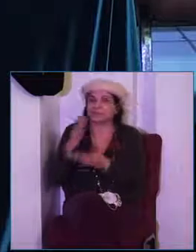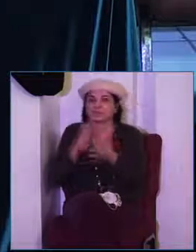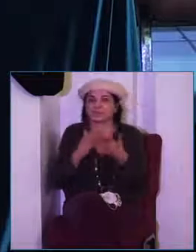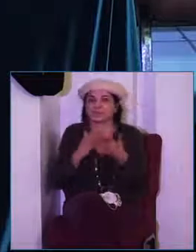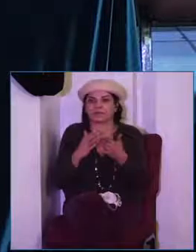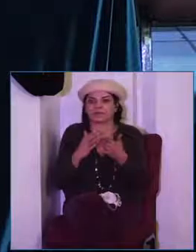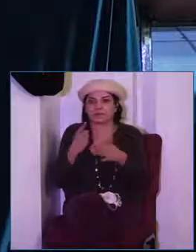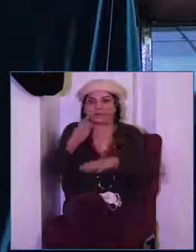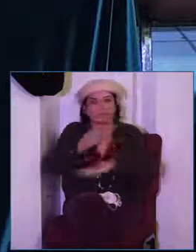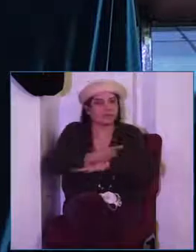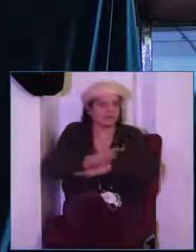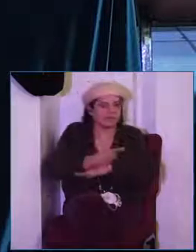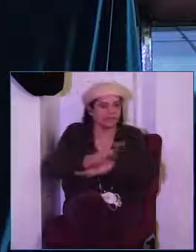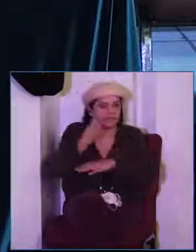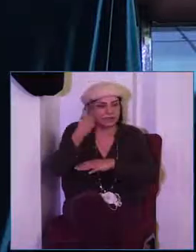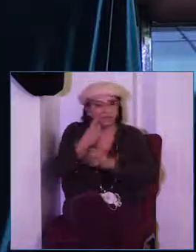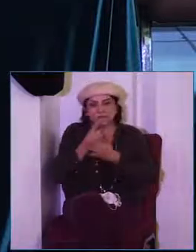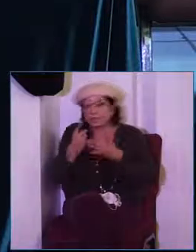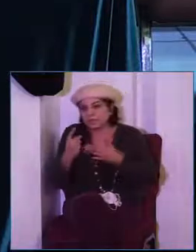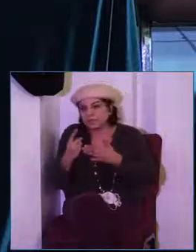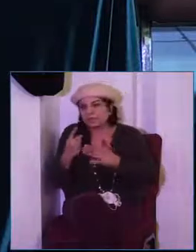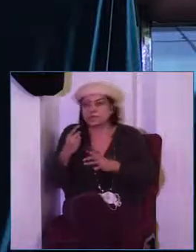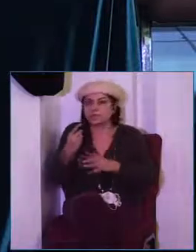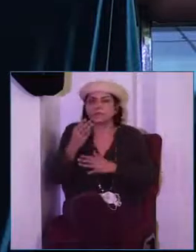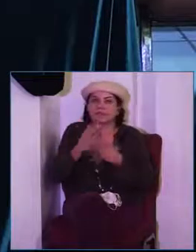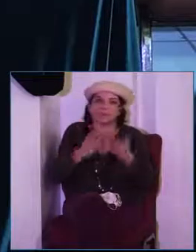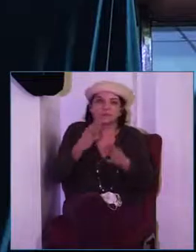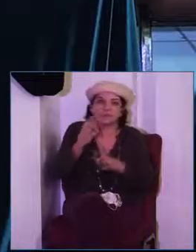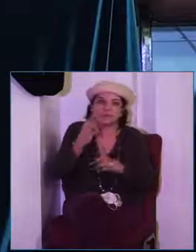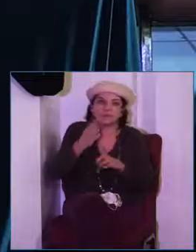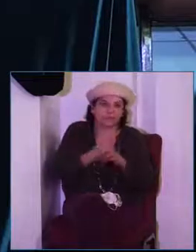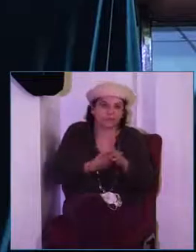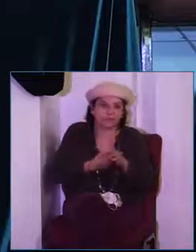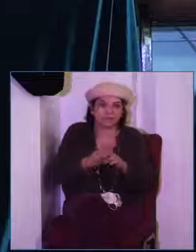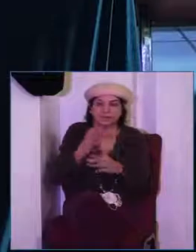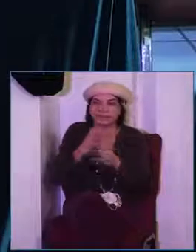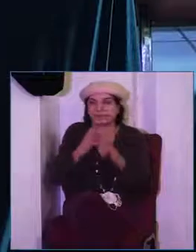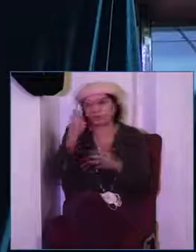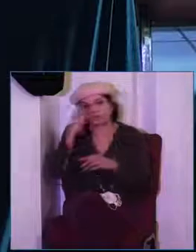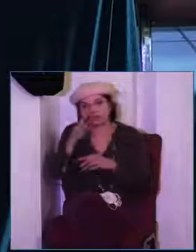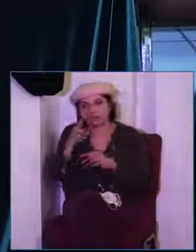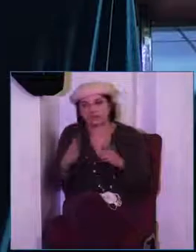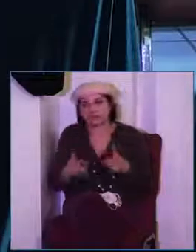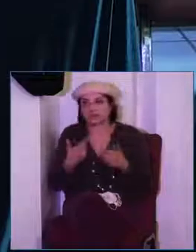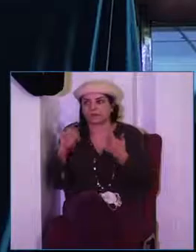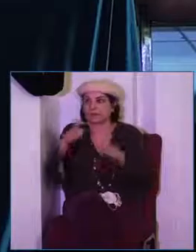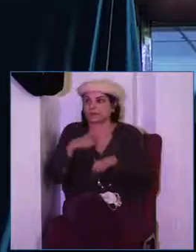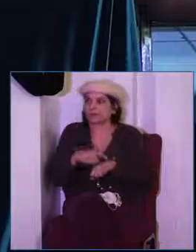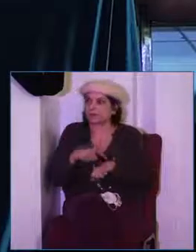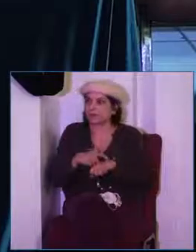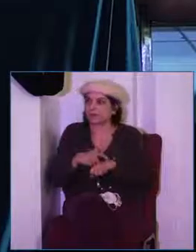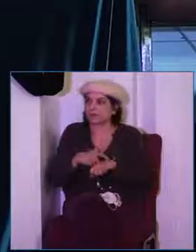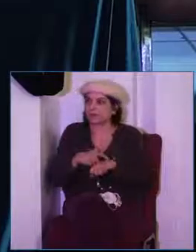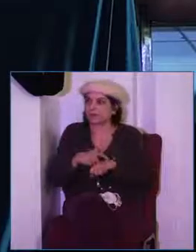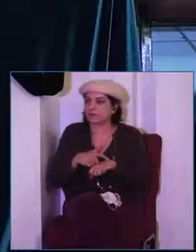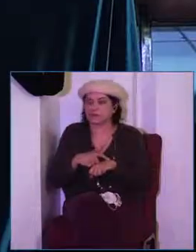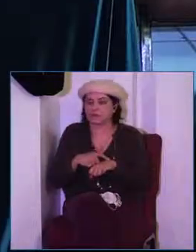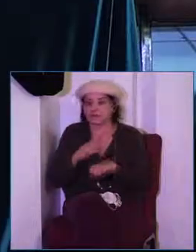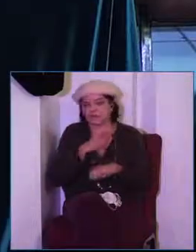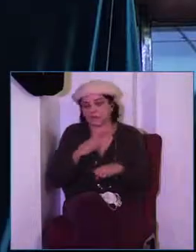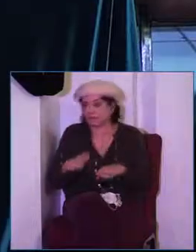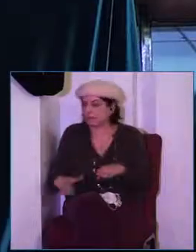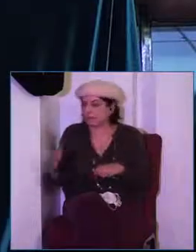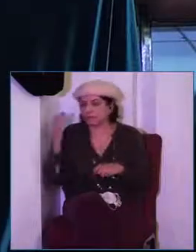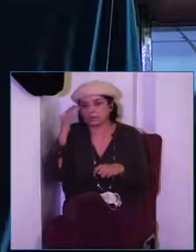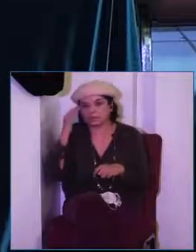months. Some of us for a lifetime, I suspect. Lord knows there's the pandemic anxiety that we